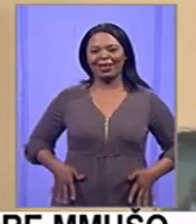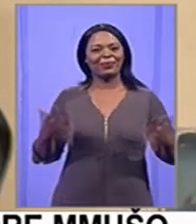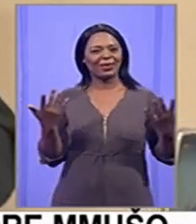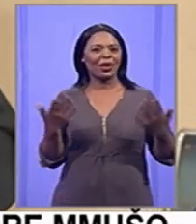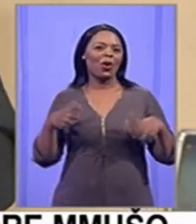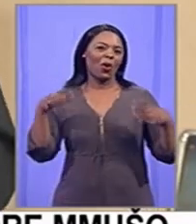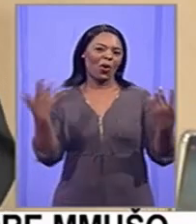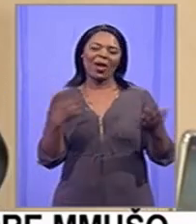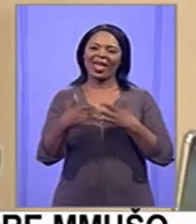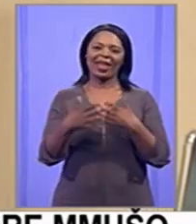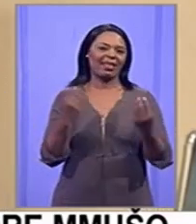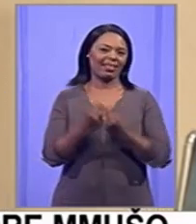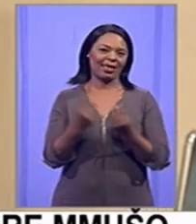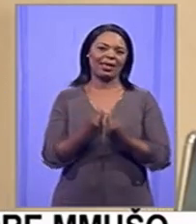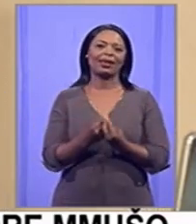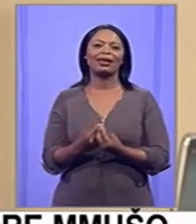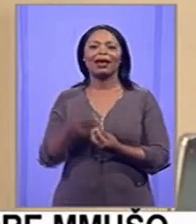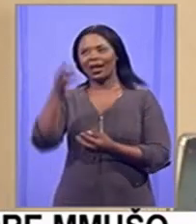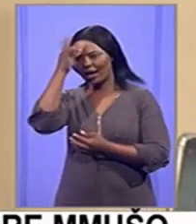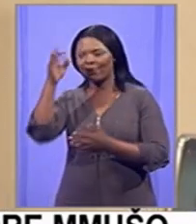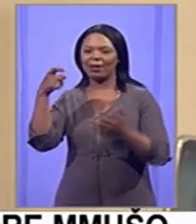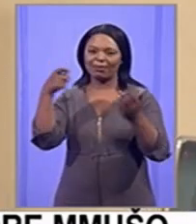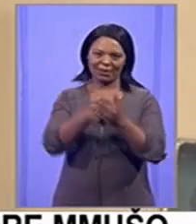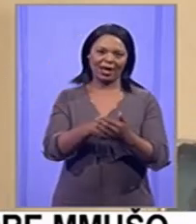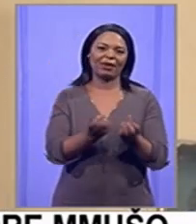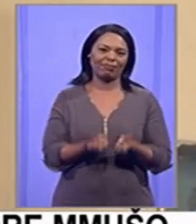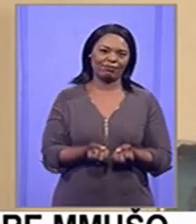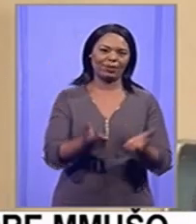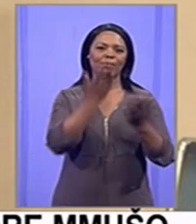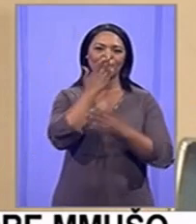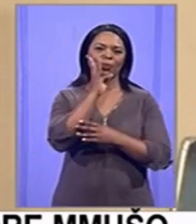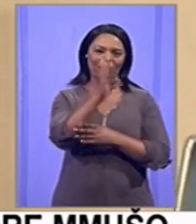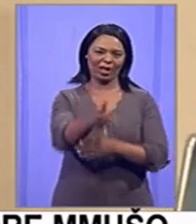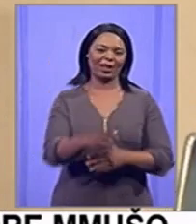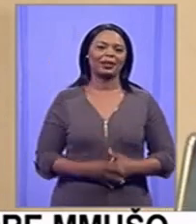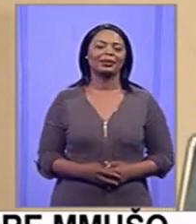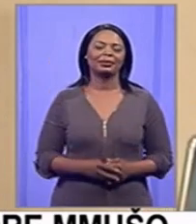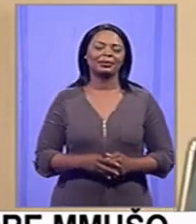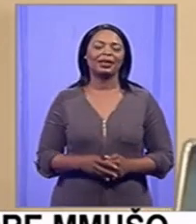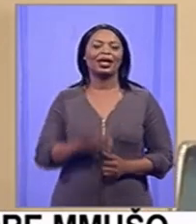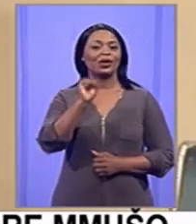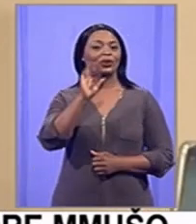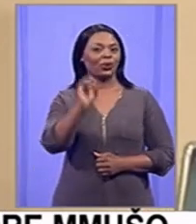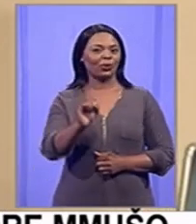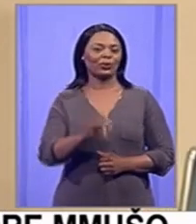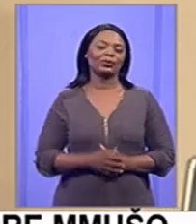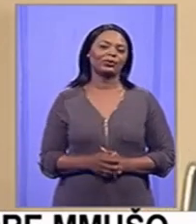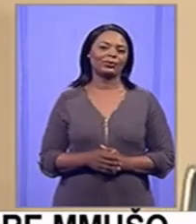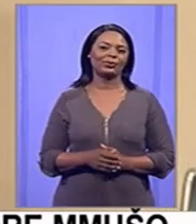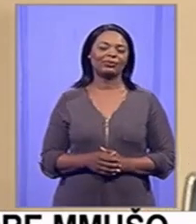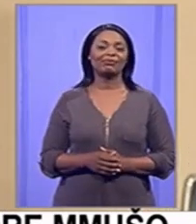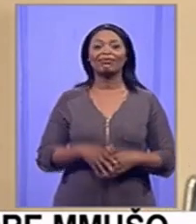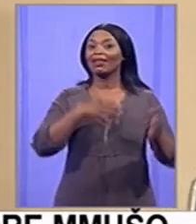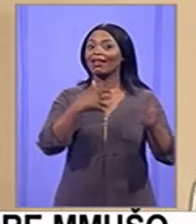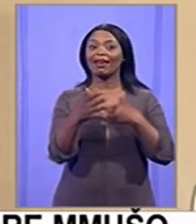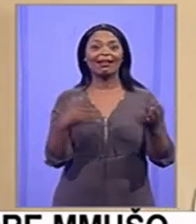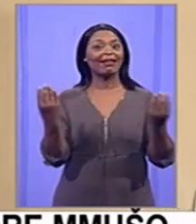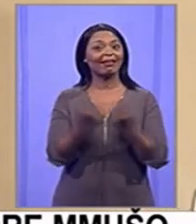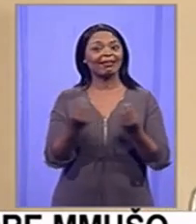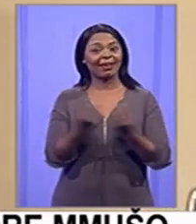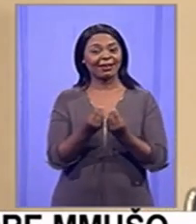teng yona ntho ene re tla etsa gore e lokisiwe. Jwale ntho tsena